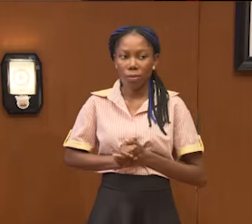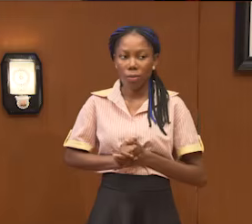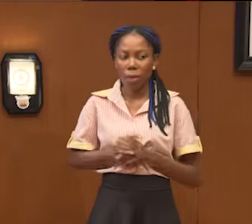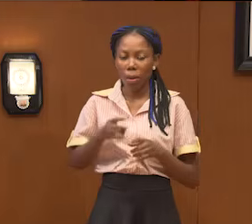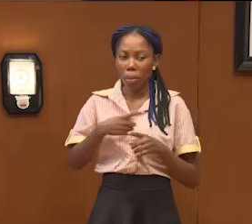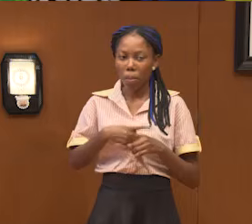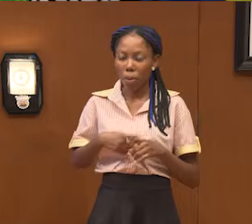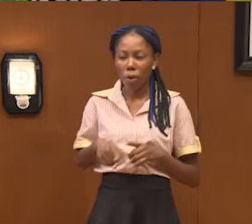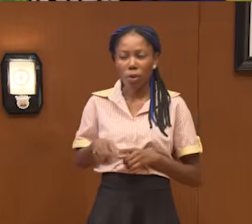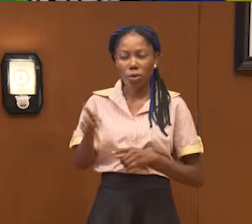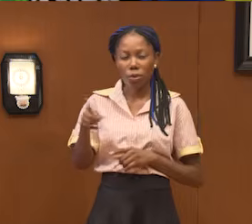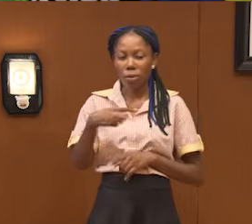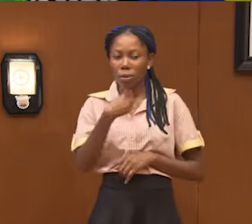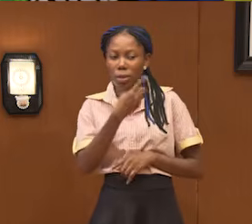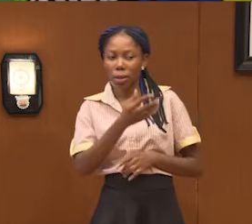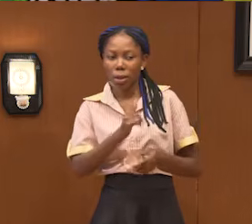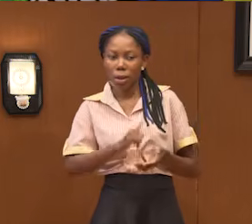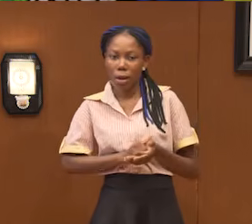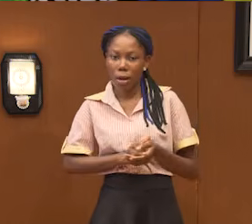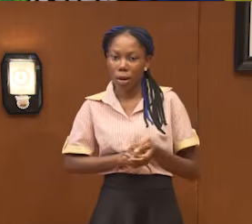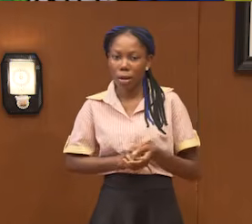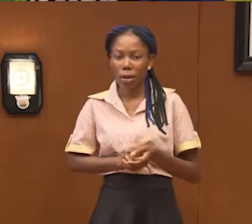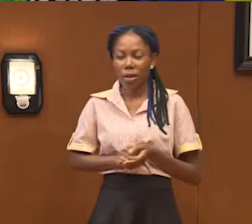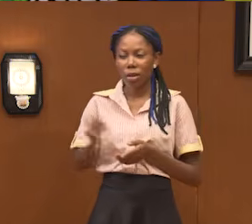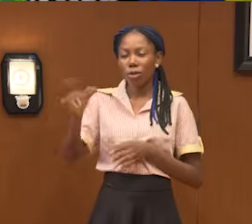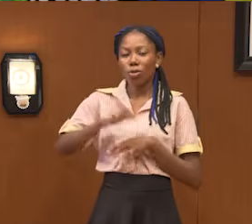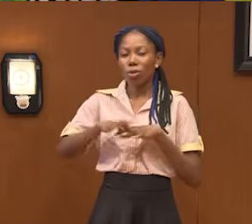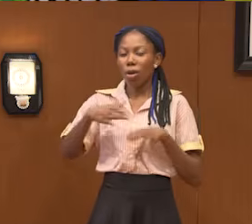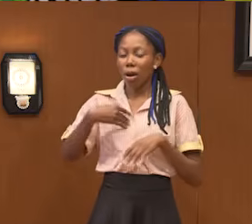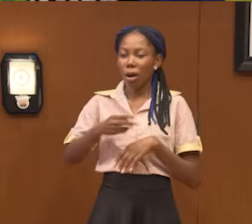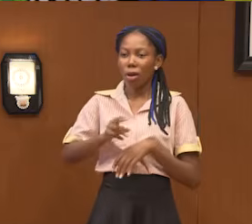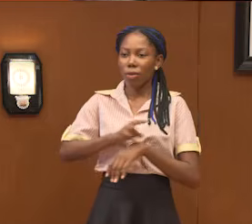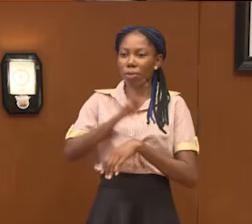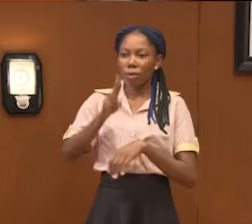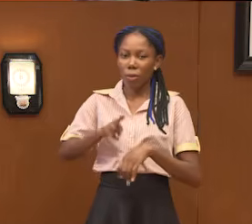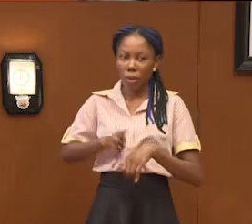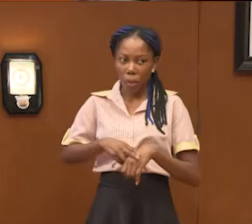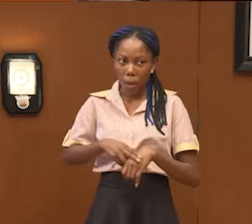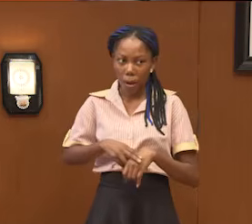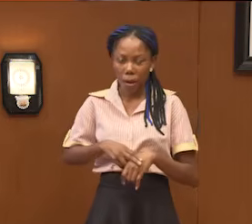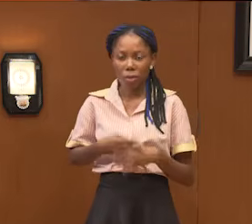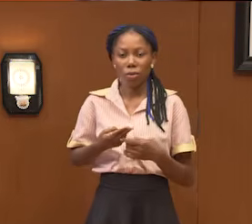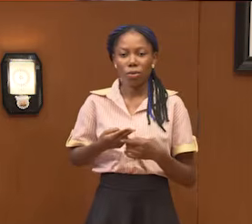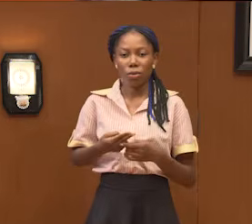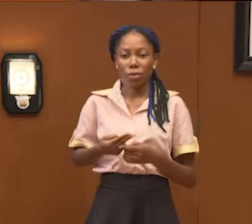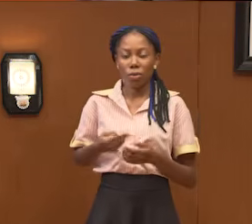But you claim that you don't have a regular source of income. Is that so? He doesn't travel every